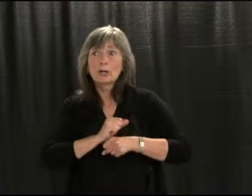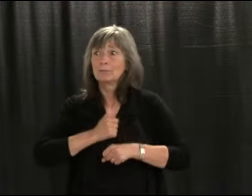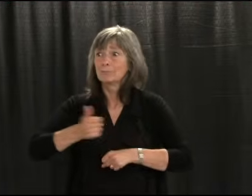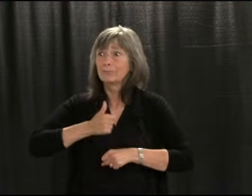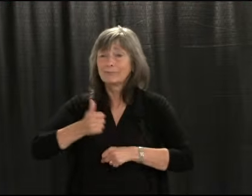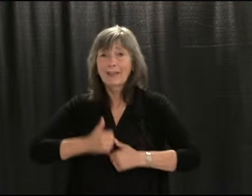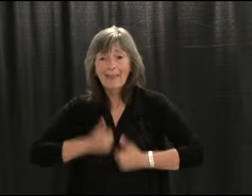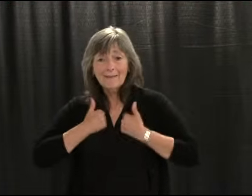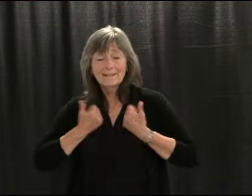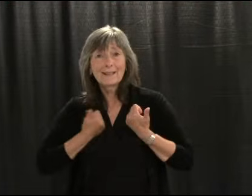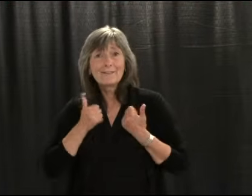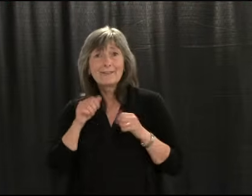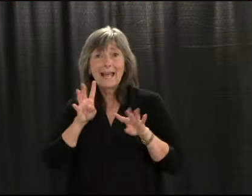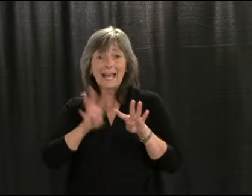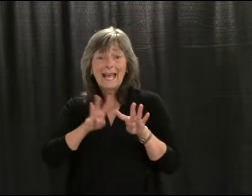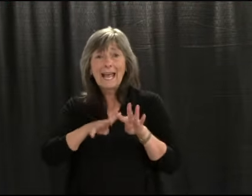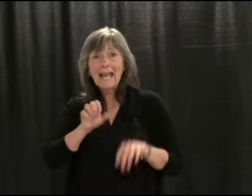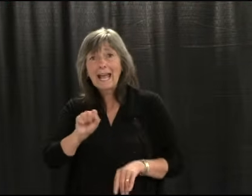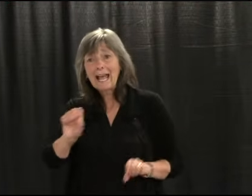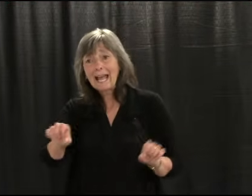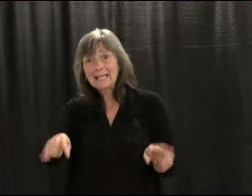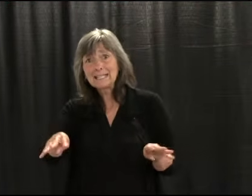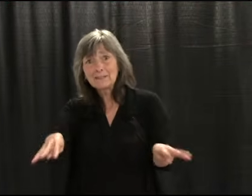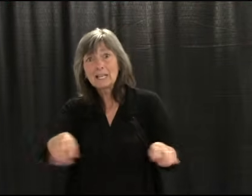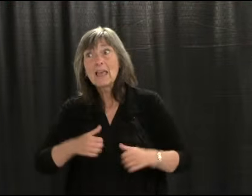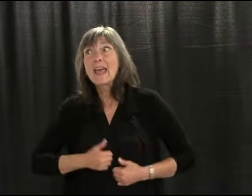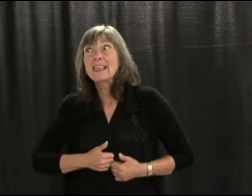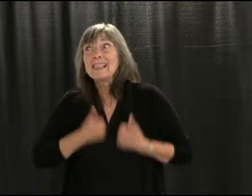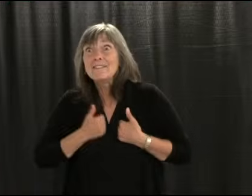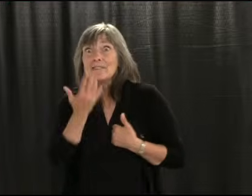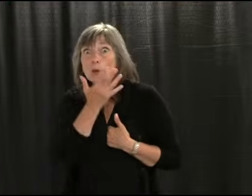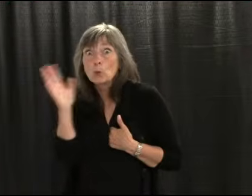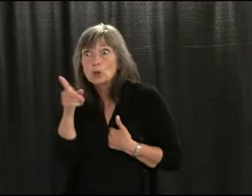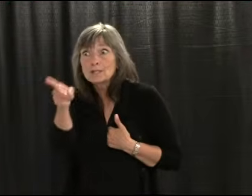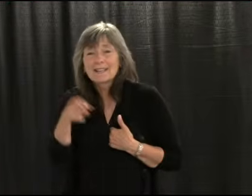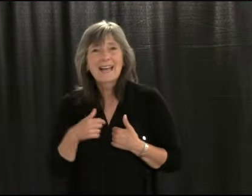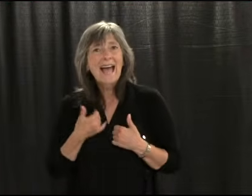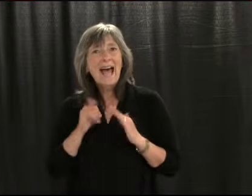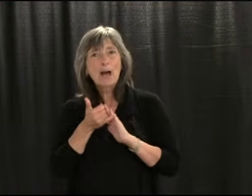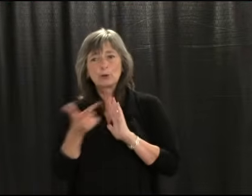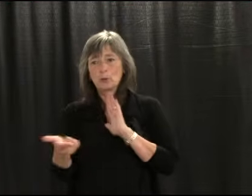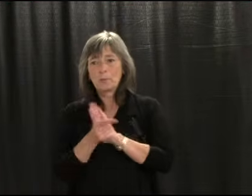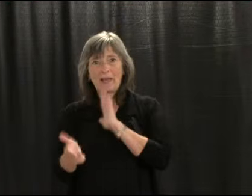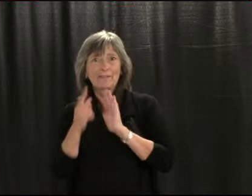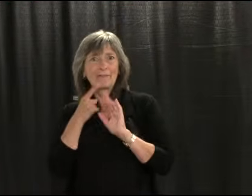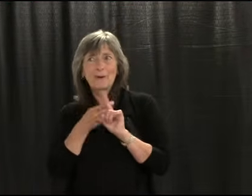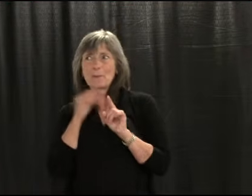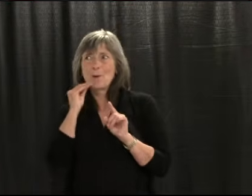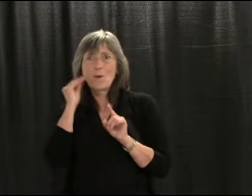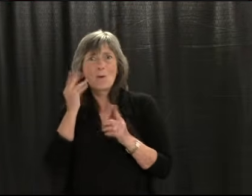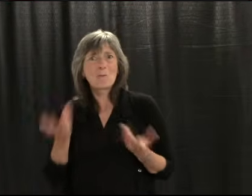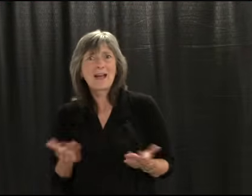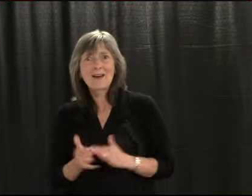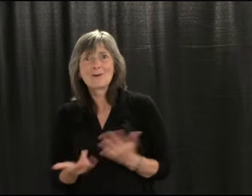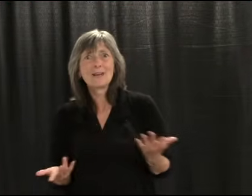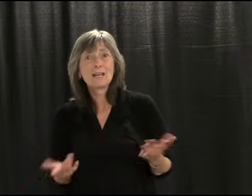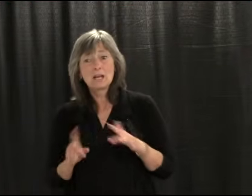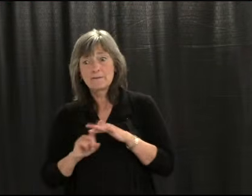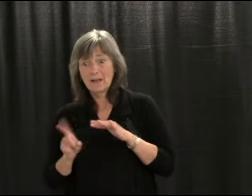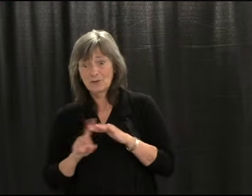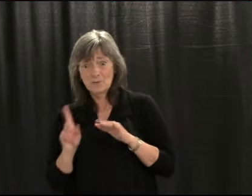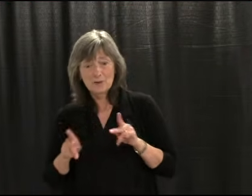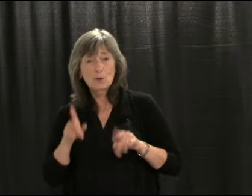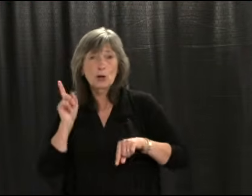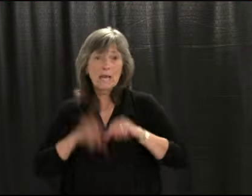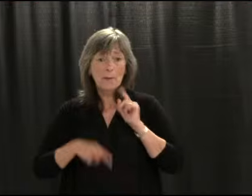People literally do live in wooded areas, so I don't know how you ban people from their homes. That's just going to compound the problem in terms of evacuating people who